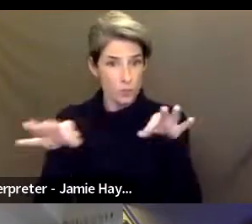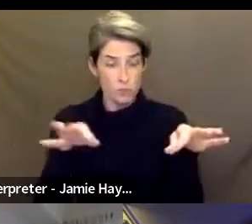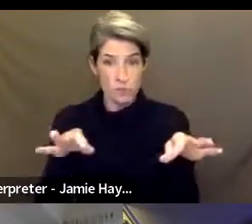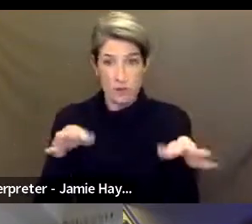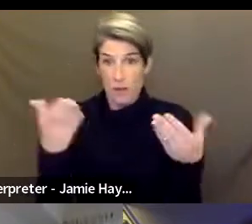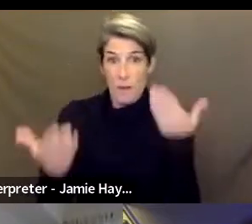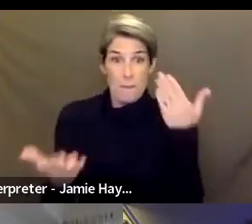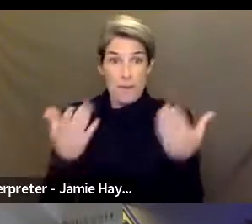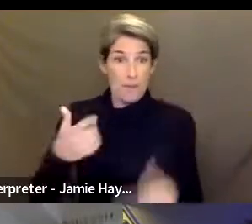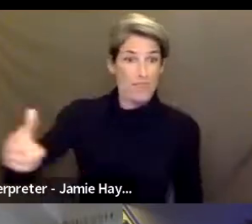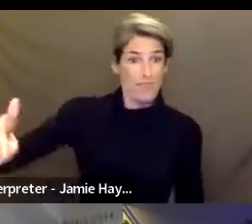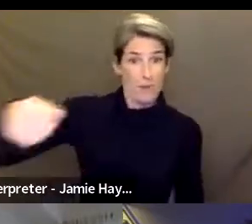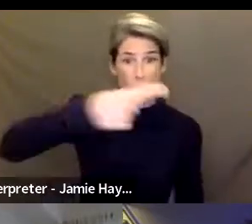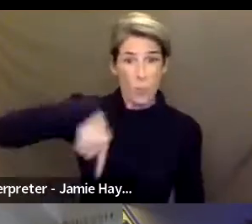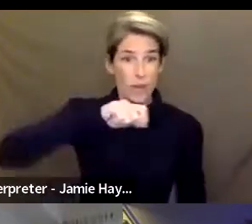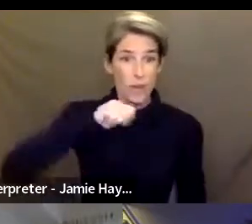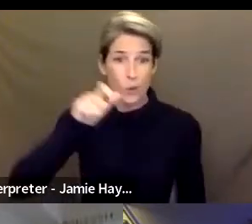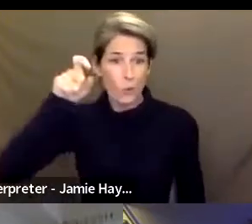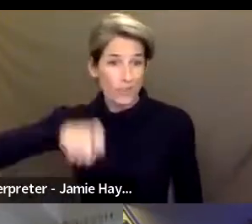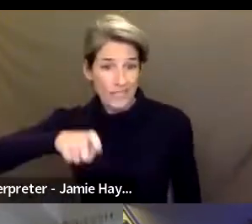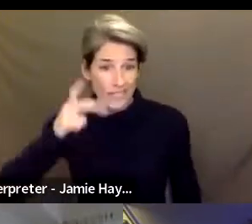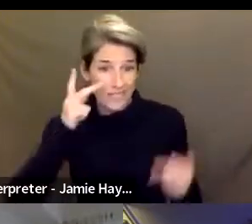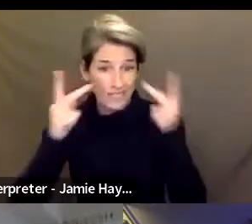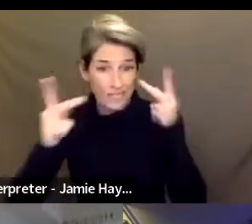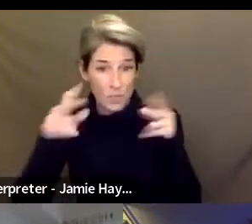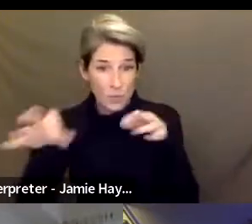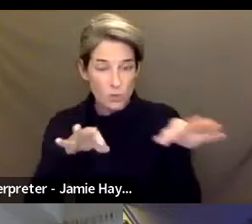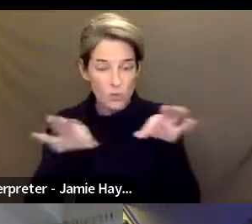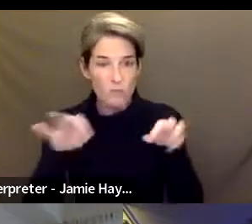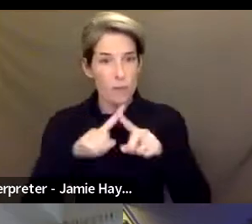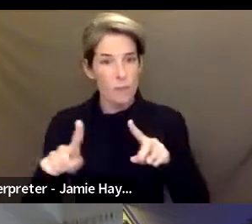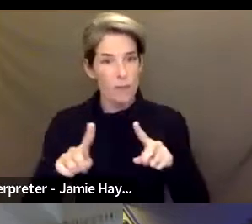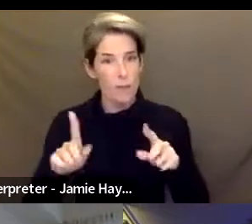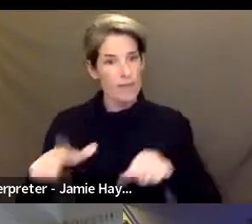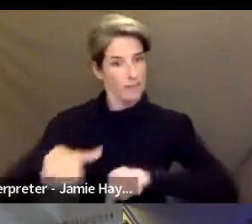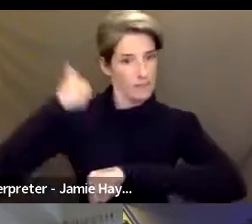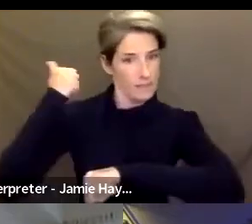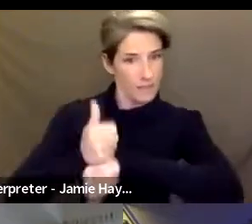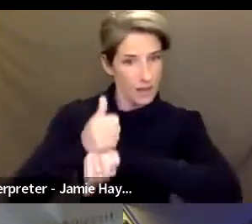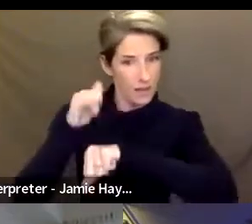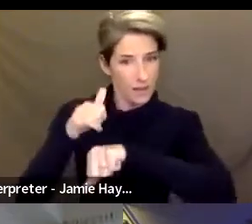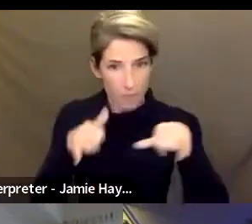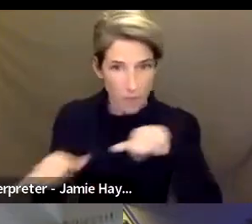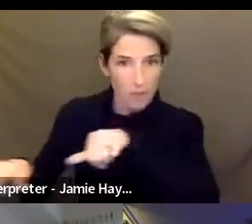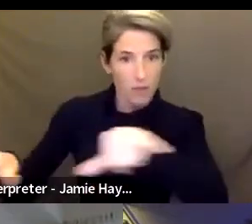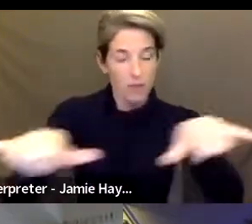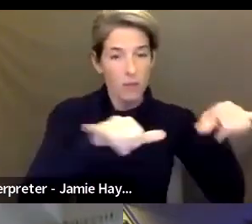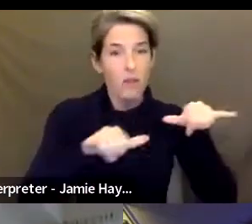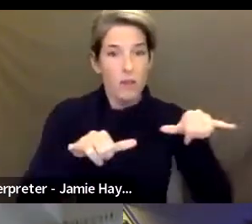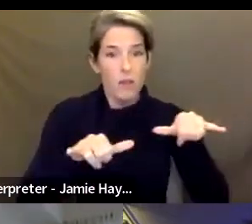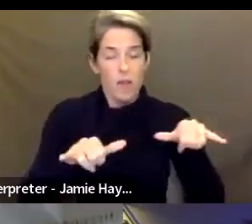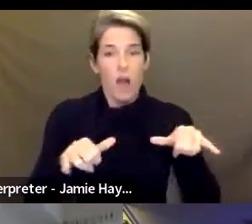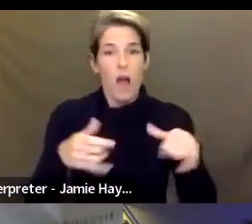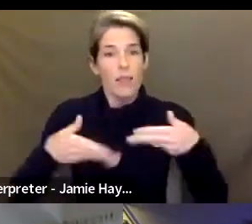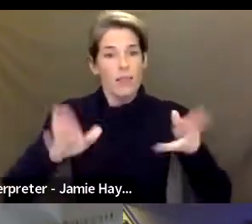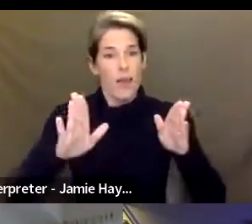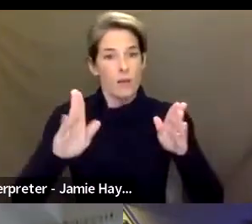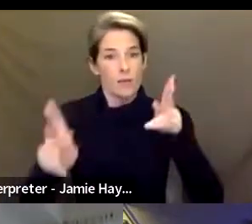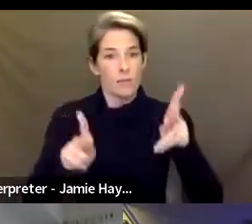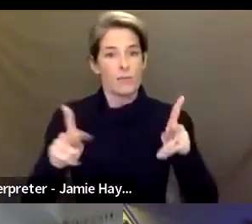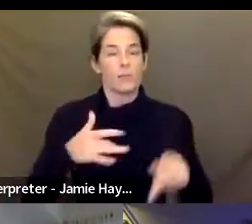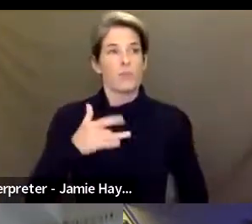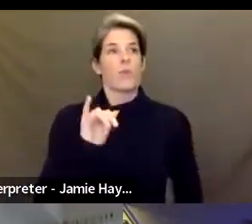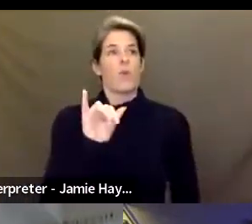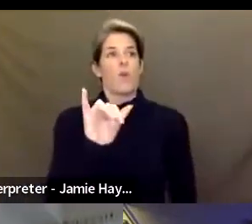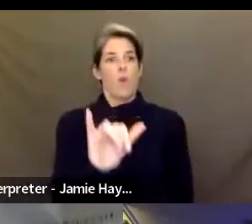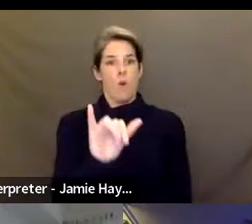visual description, just by the fact of you are starting that visual description lets people know that are listening, hey, they